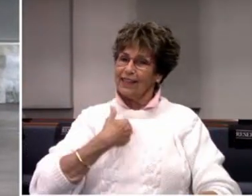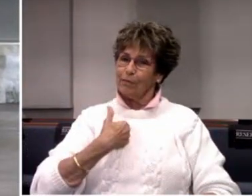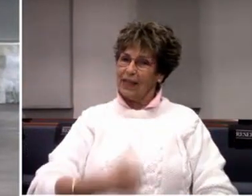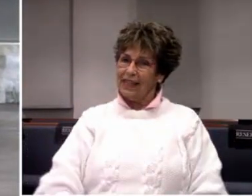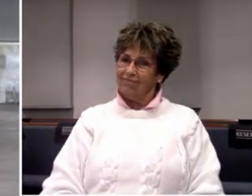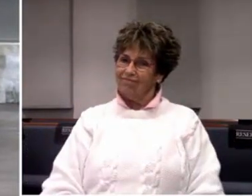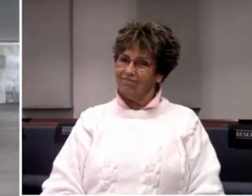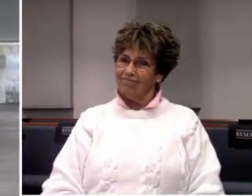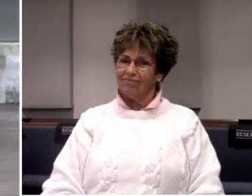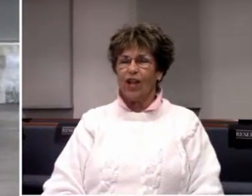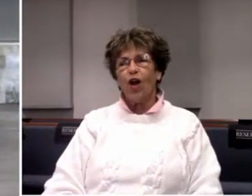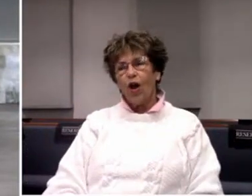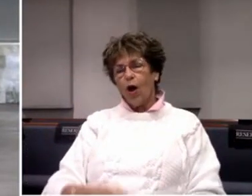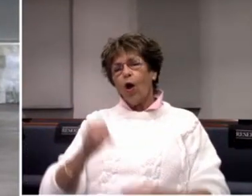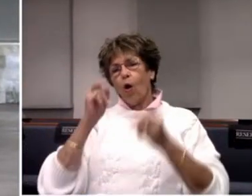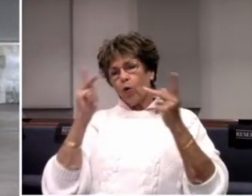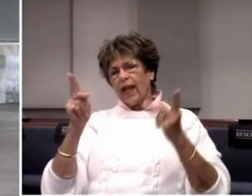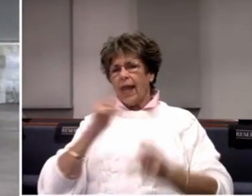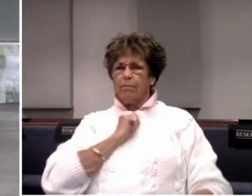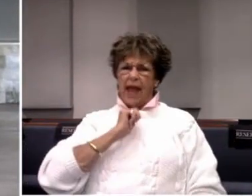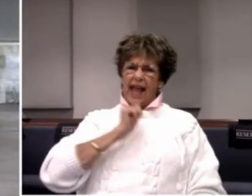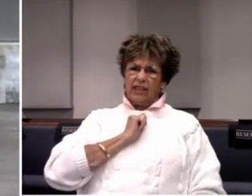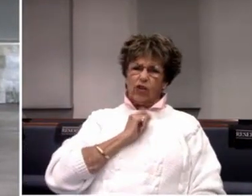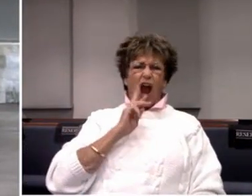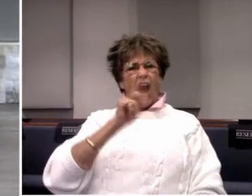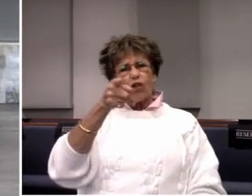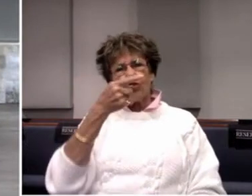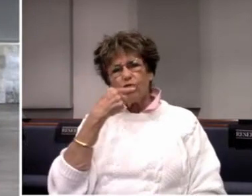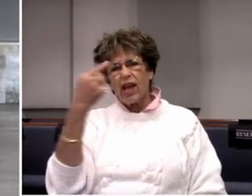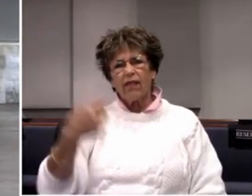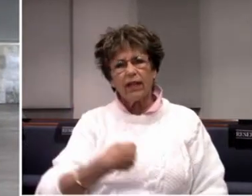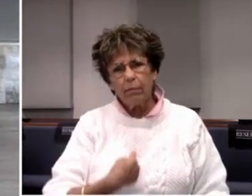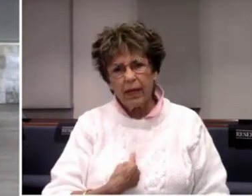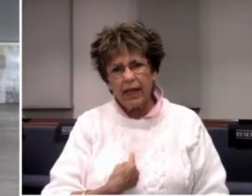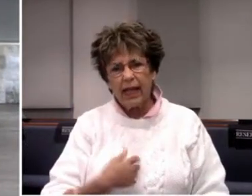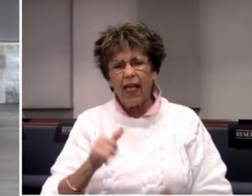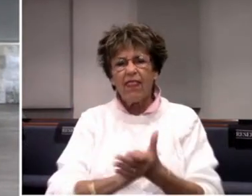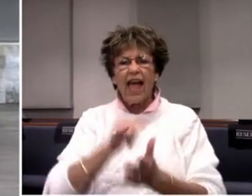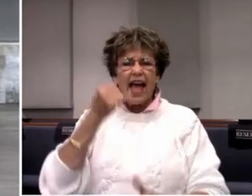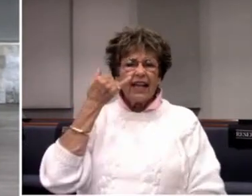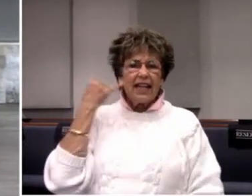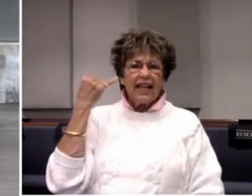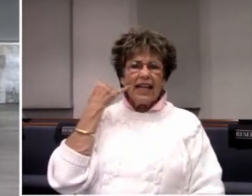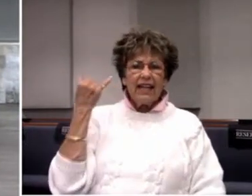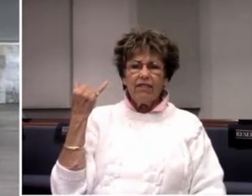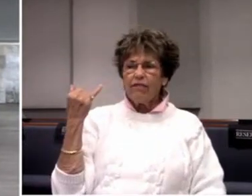All right, Pastor. Are you telling me that if, yep,